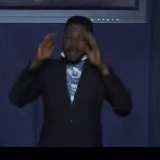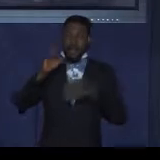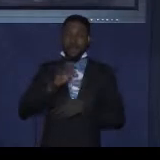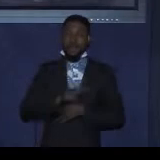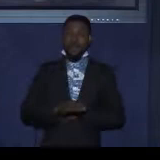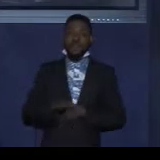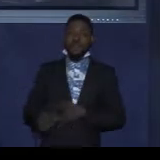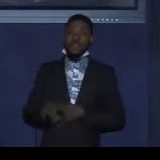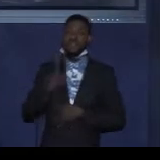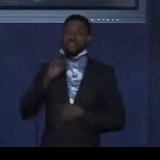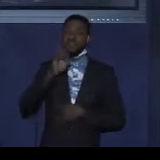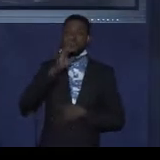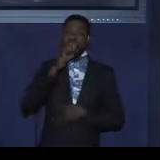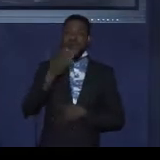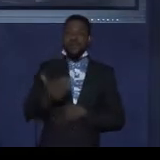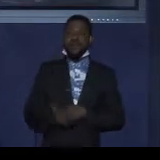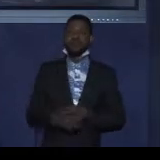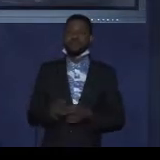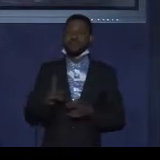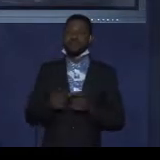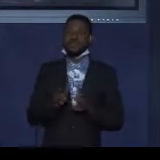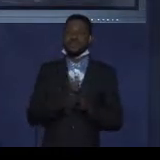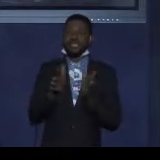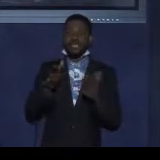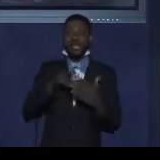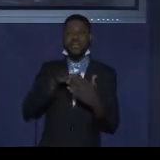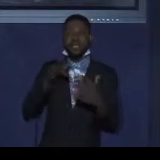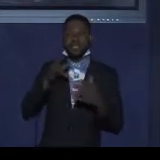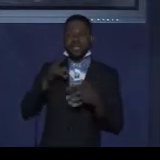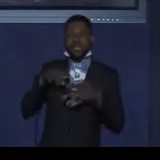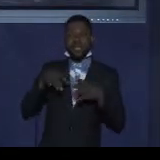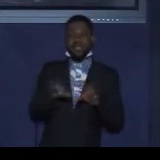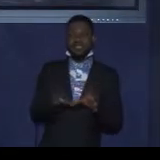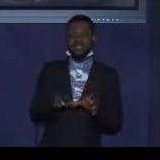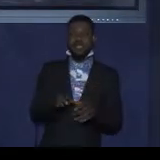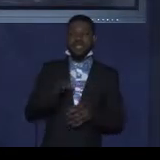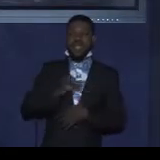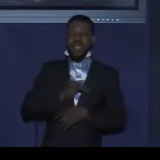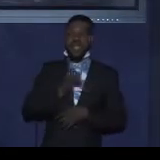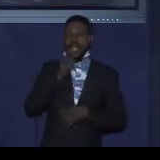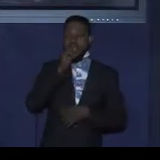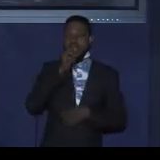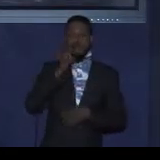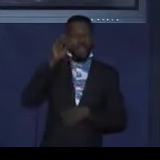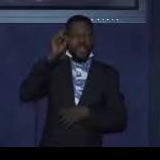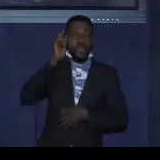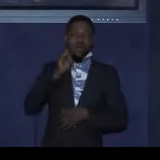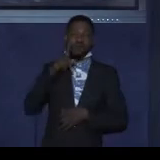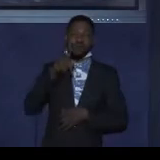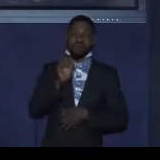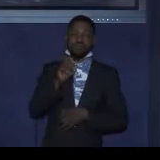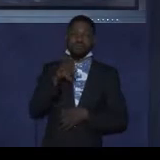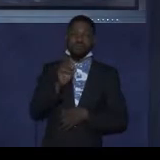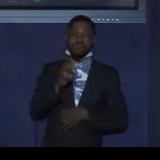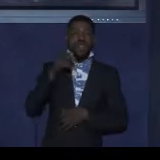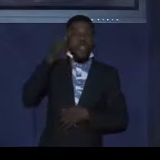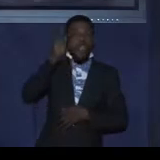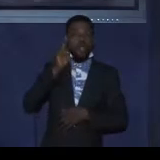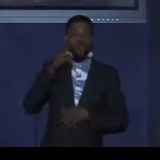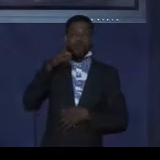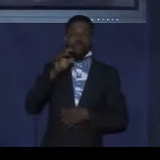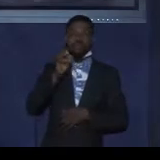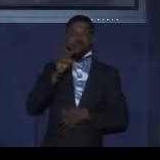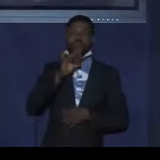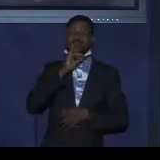Hello, pupils. You are welcome to General Studies class. I am Uncle Popo.